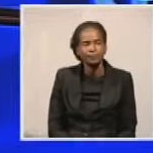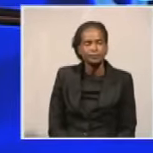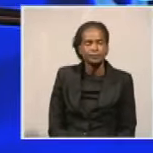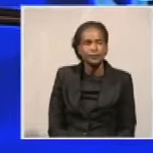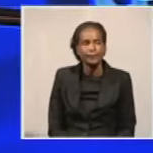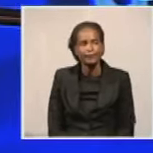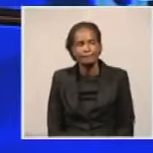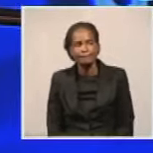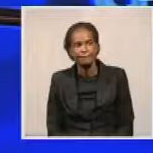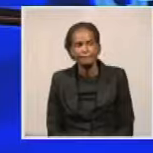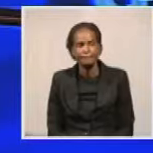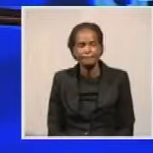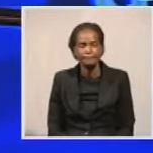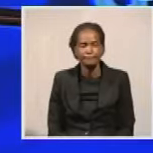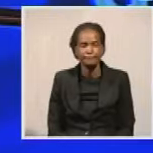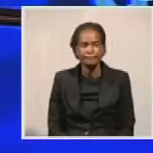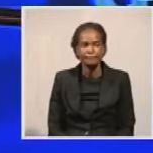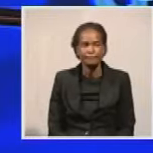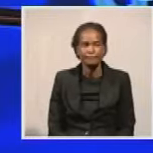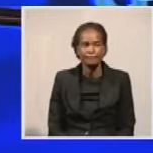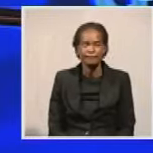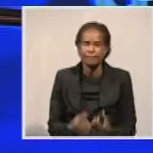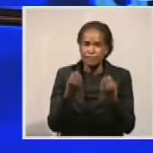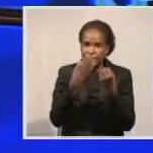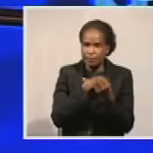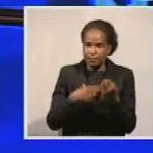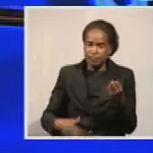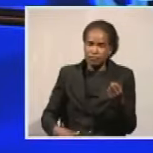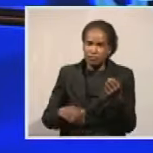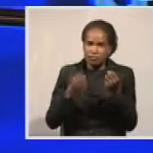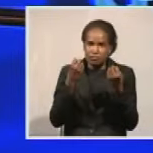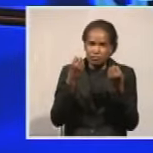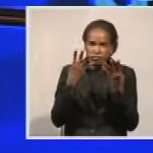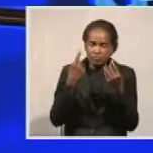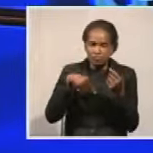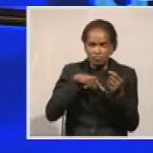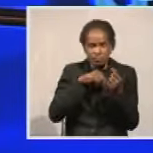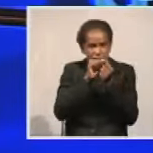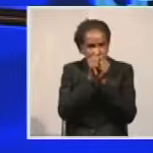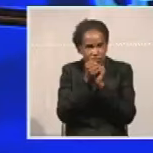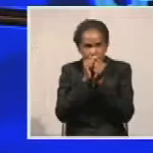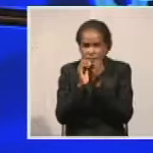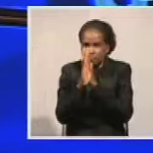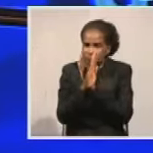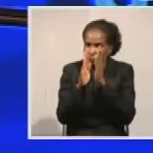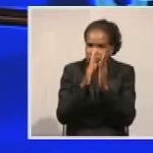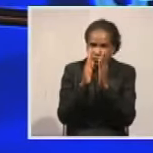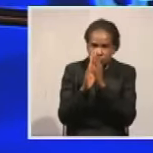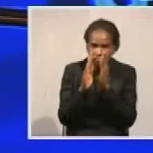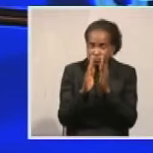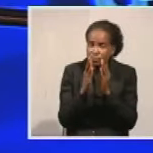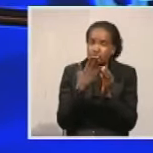he molded many of us into who we are today.